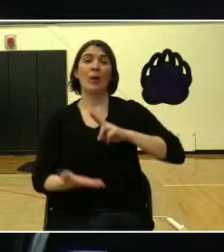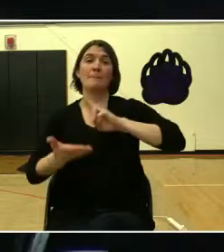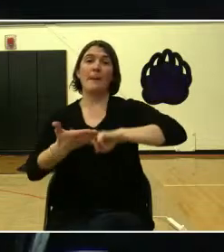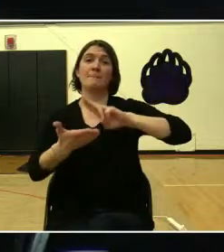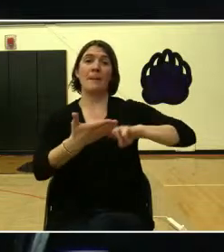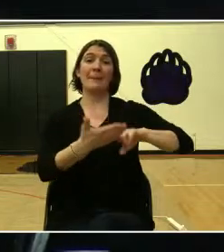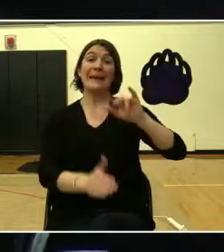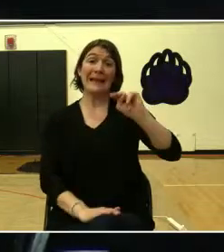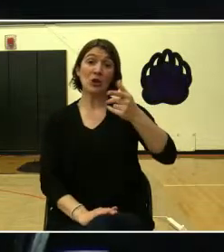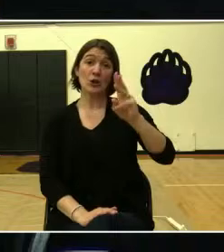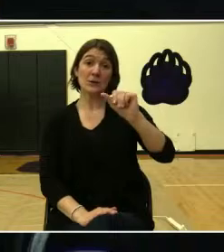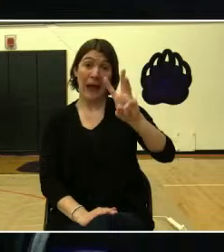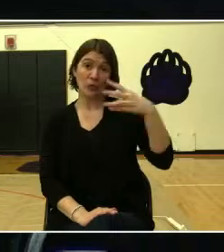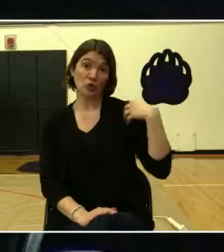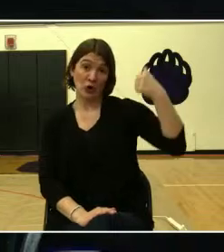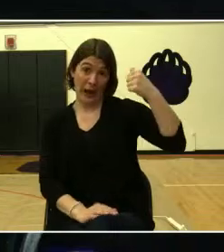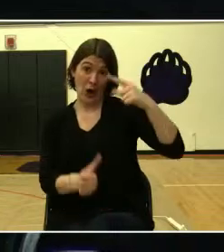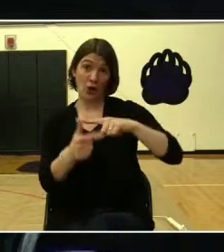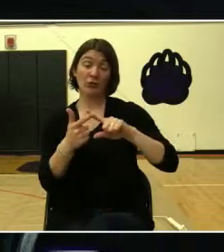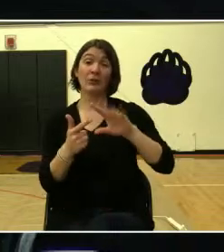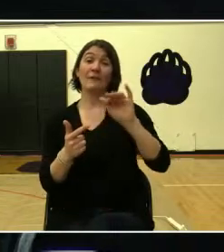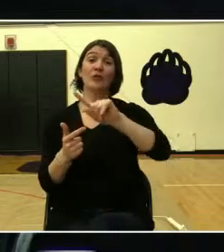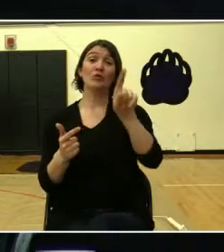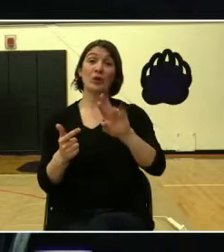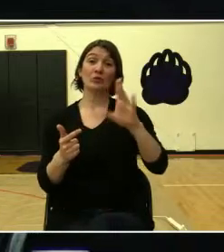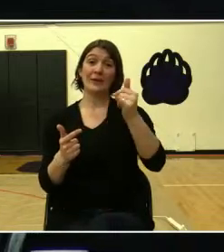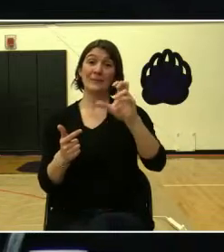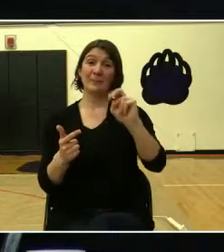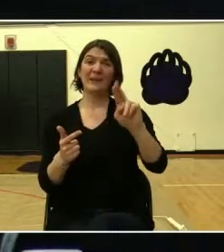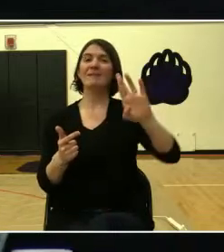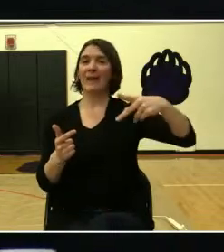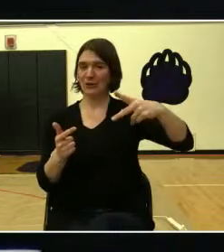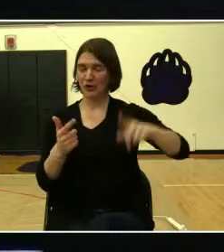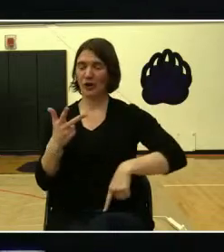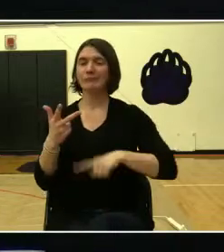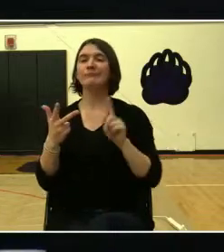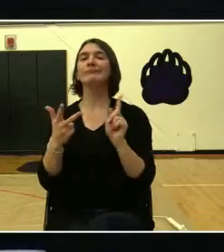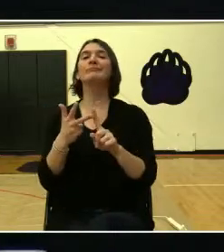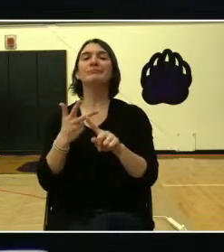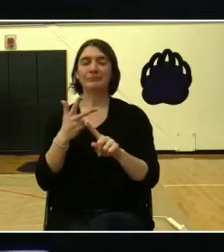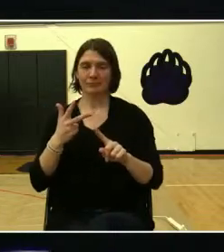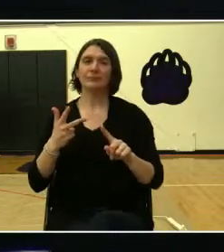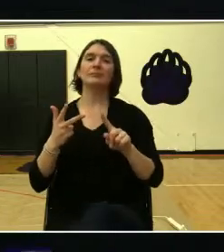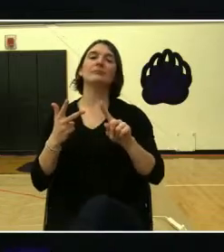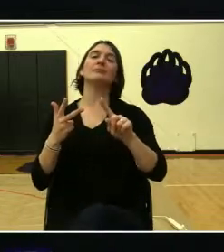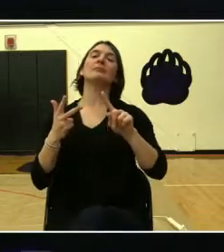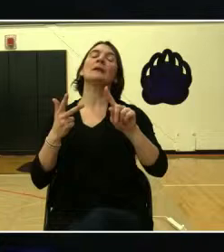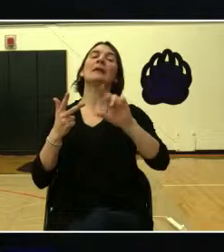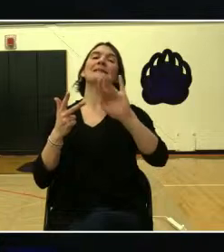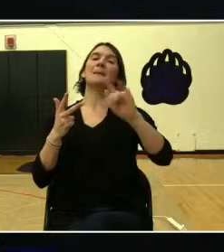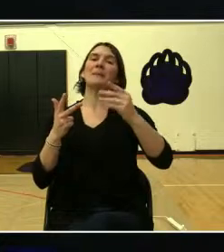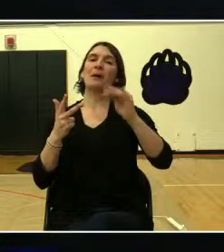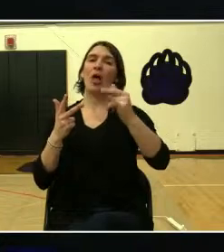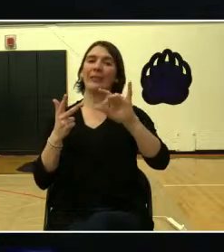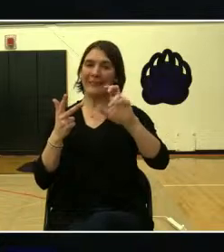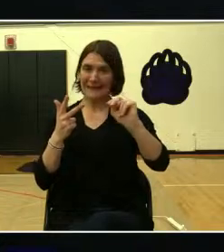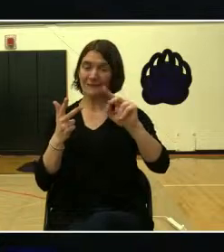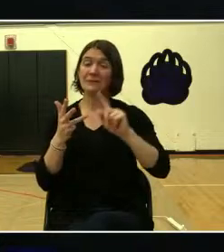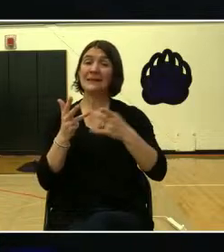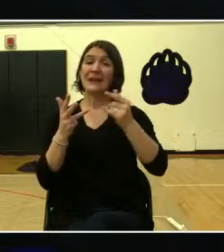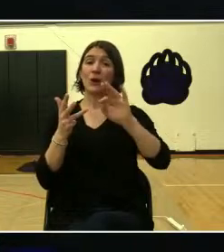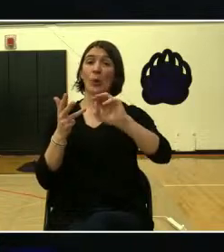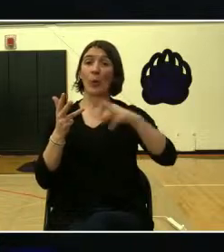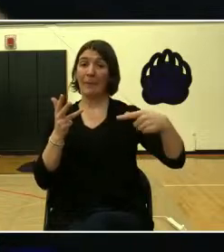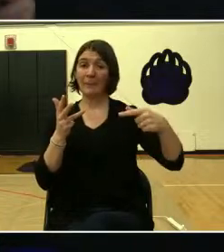board Ian Goodnow chair fron rman Vice chair Peter case Clerk Elizabeth mlin and Daniel